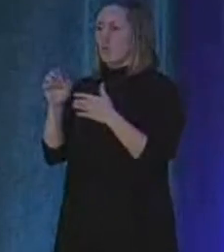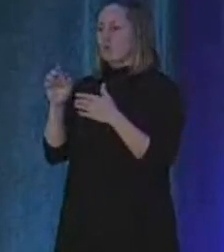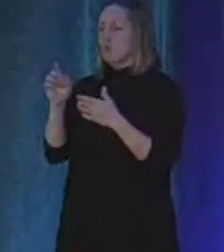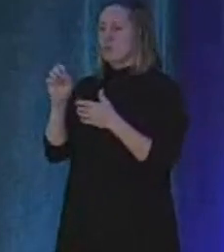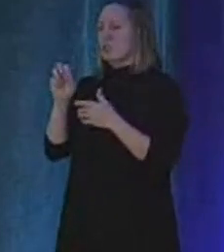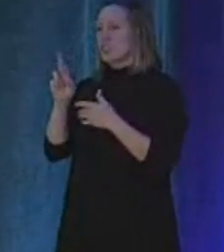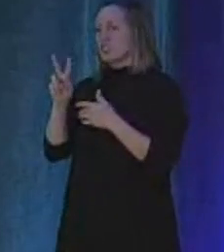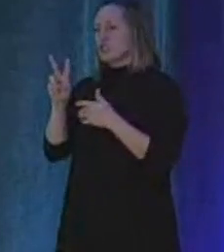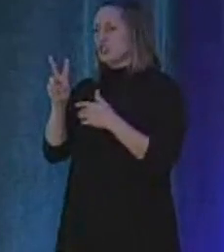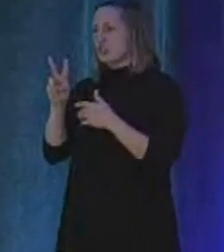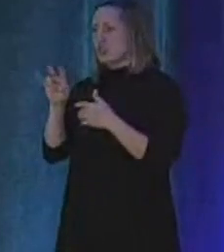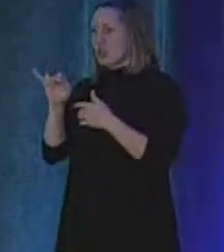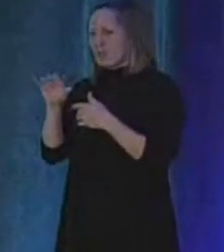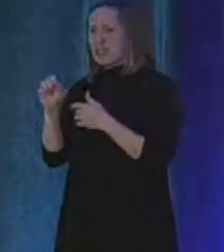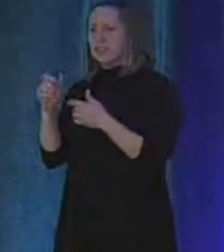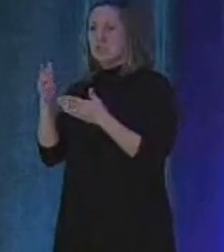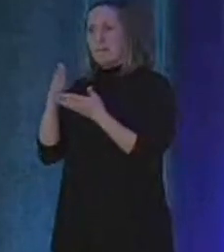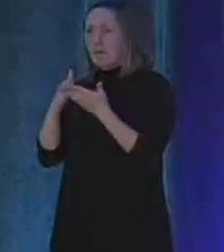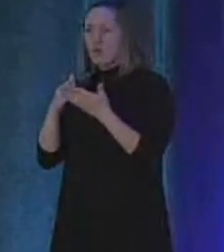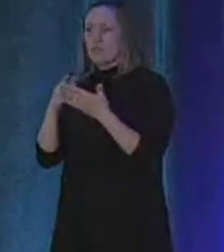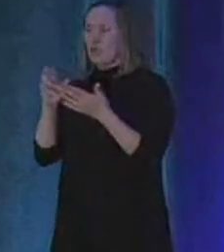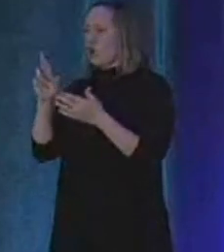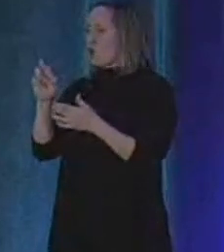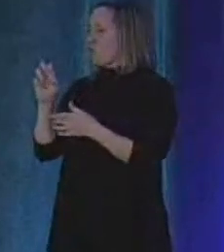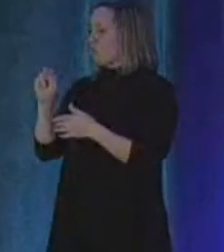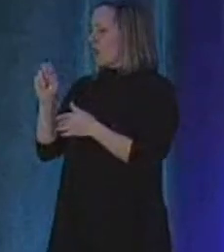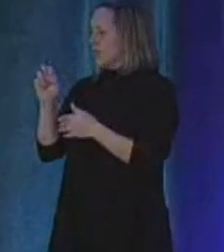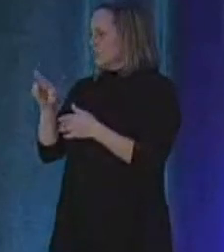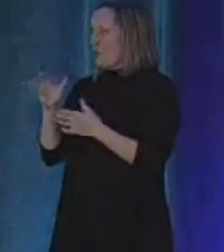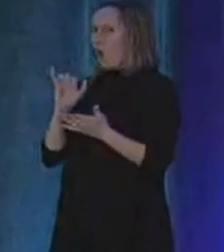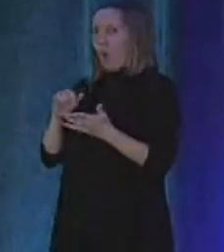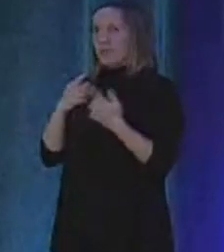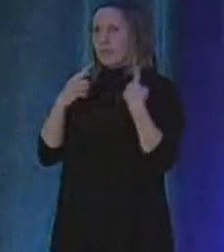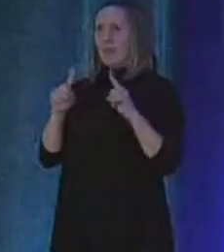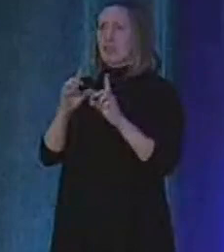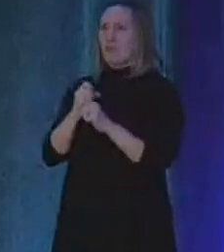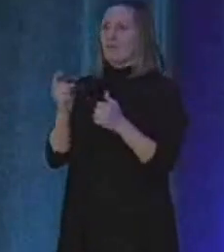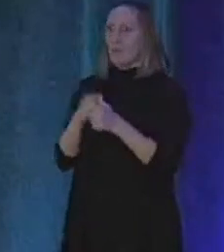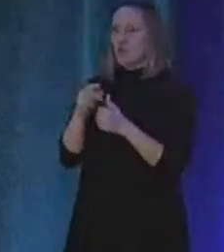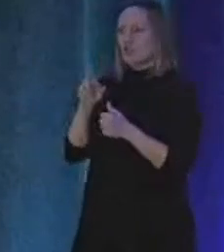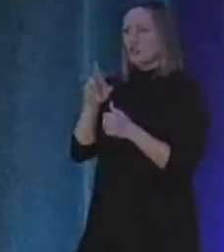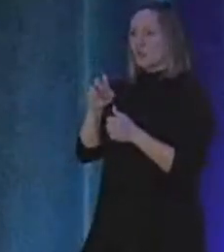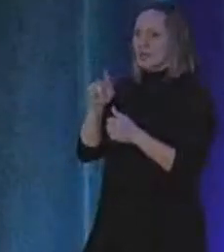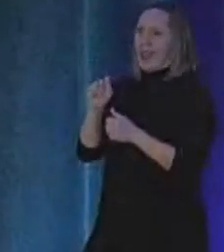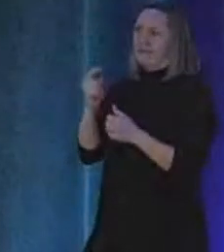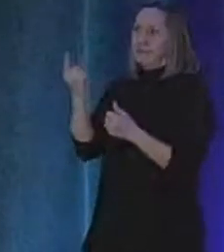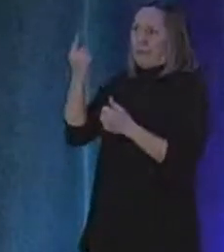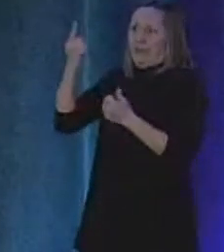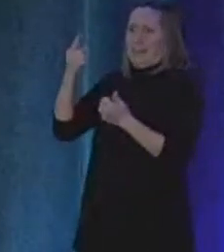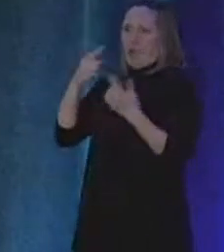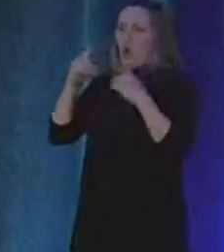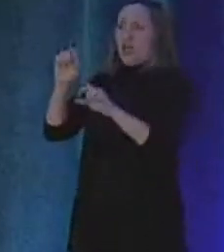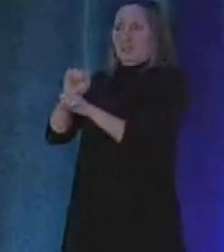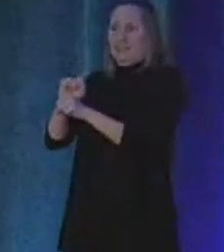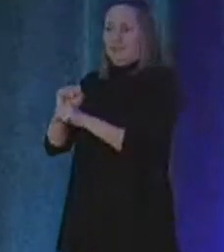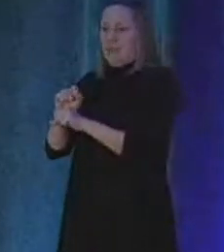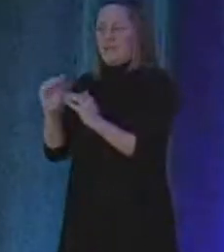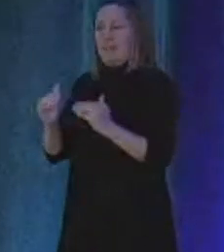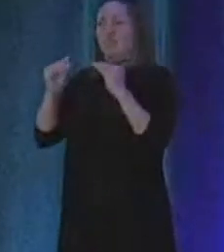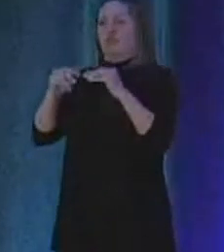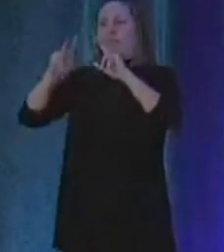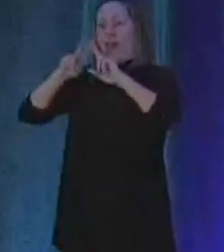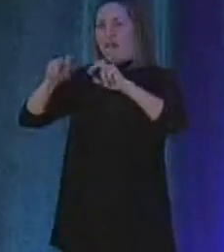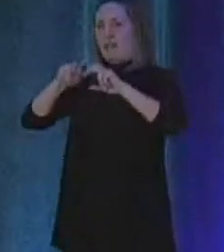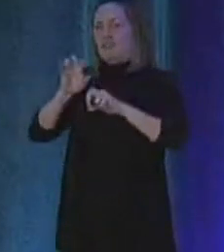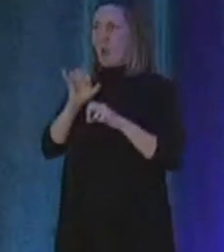and suddenly you just made your first React Server component that does something. Then you start analyzing. Okay, I can understand